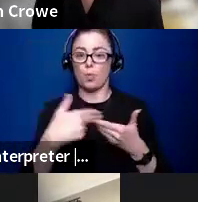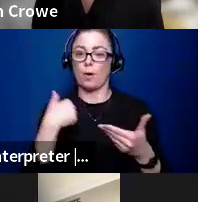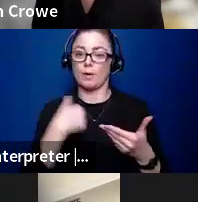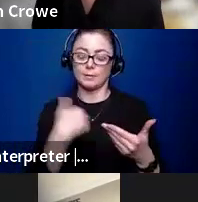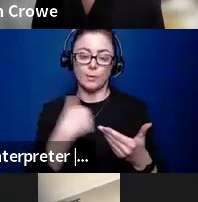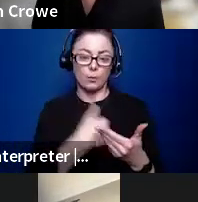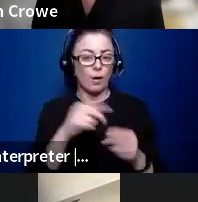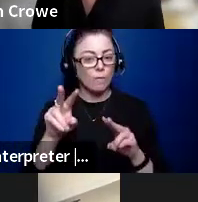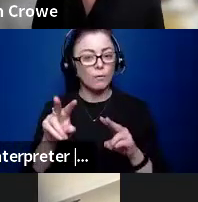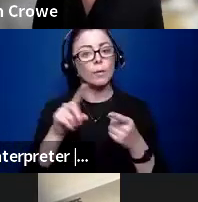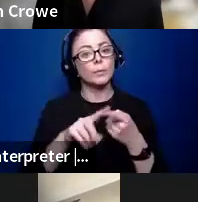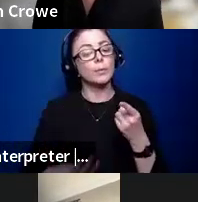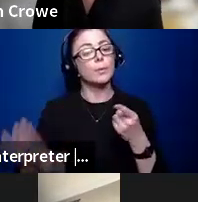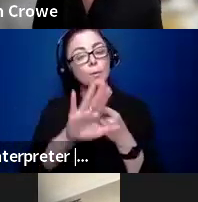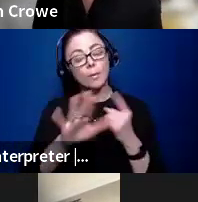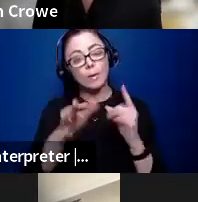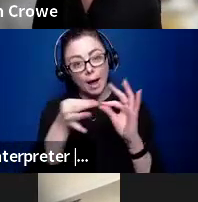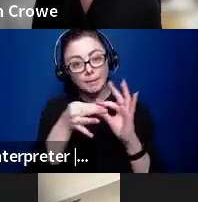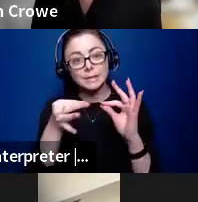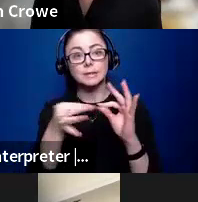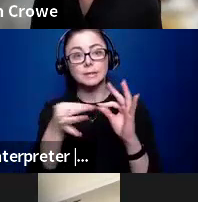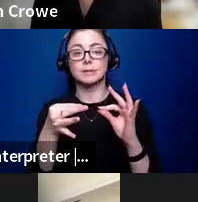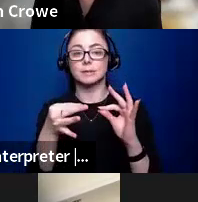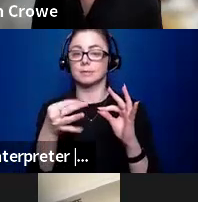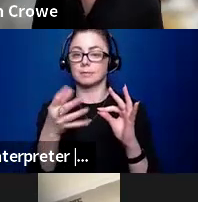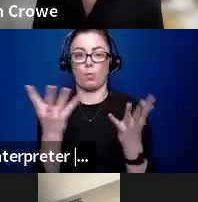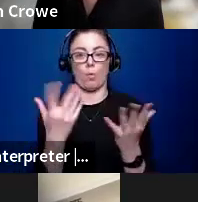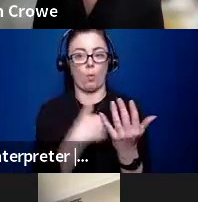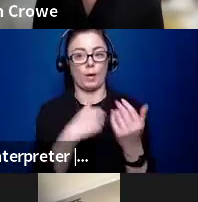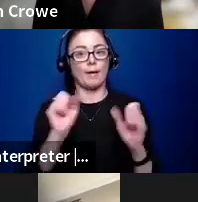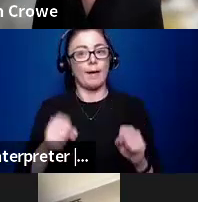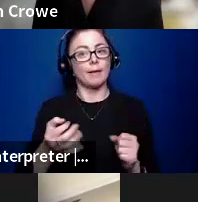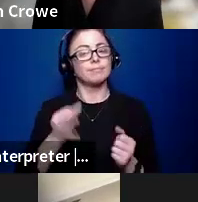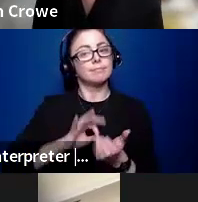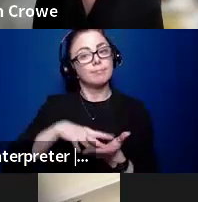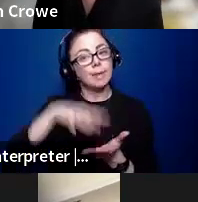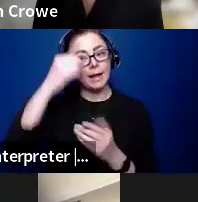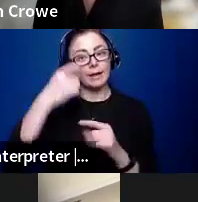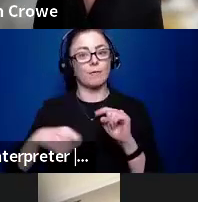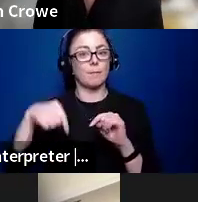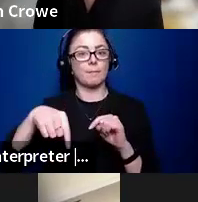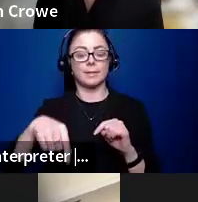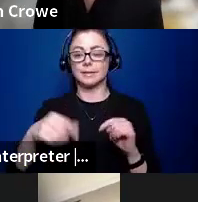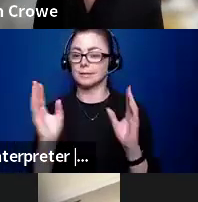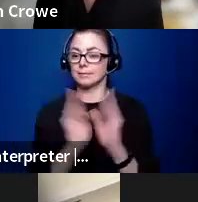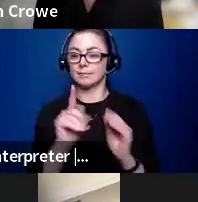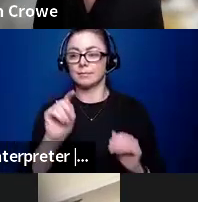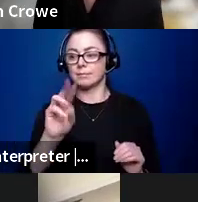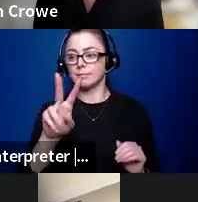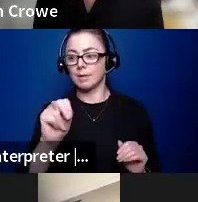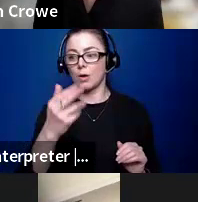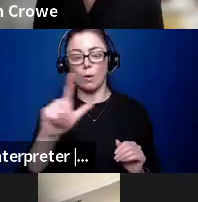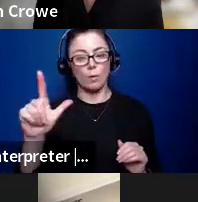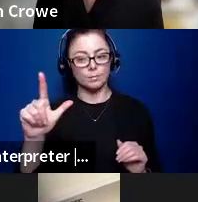to your comments and what we can gain from this town hall. And as